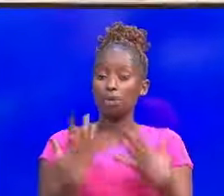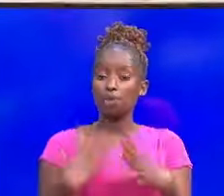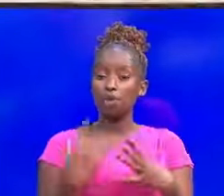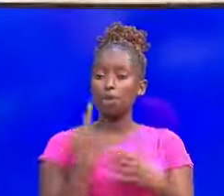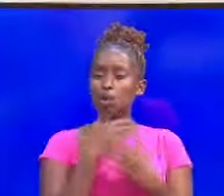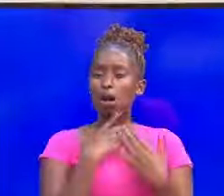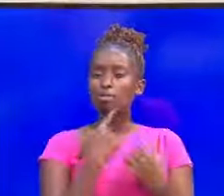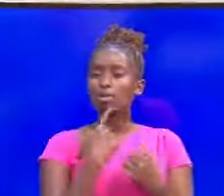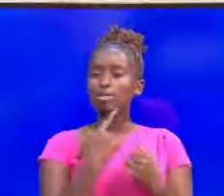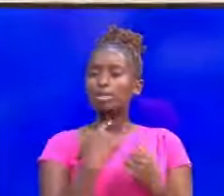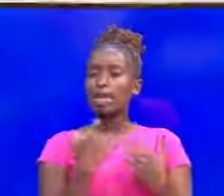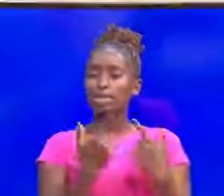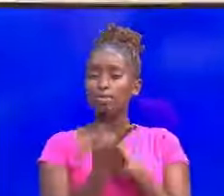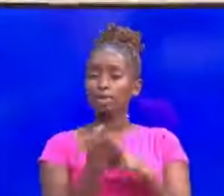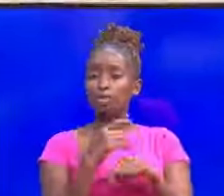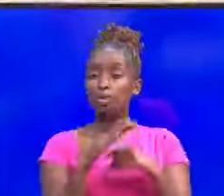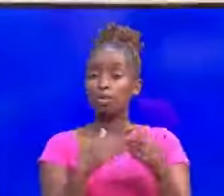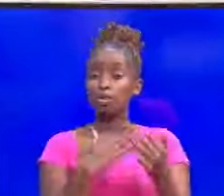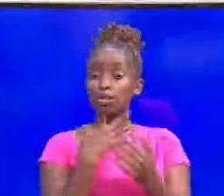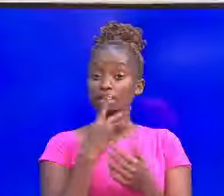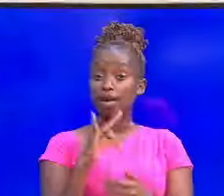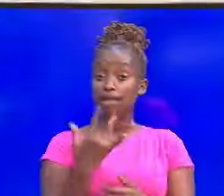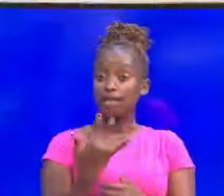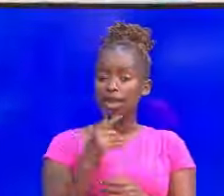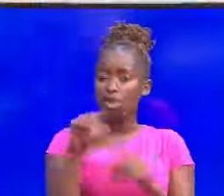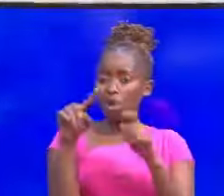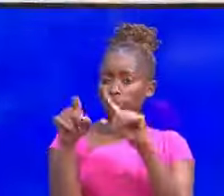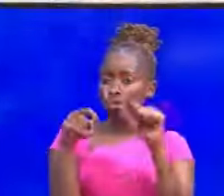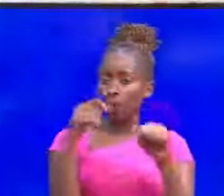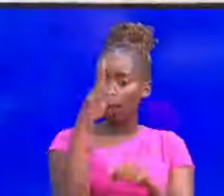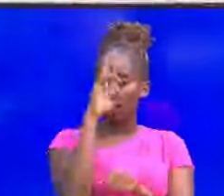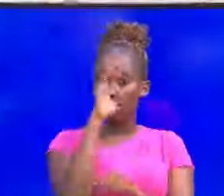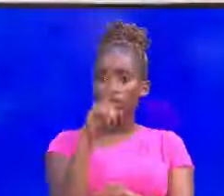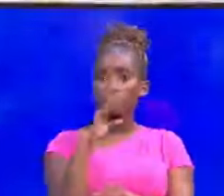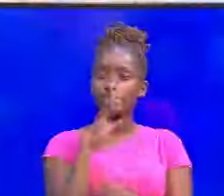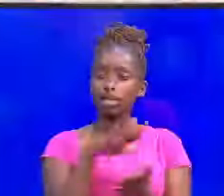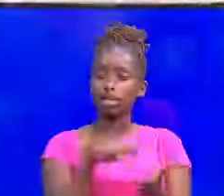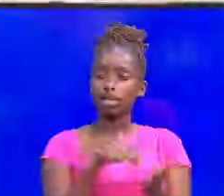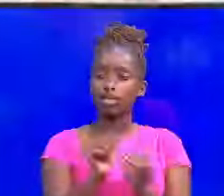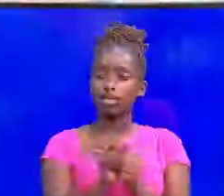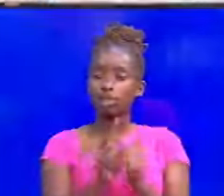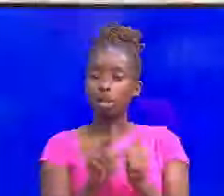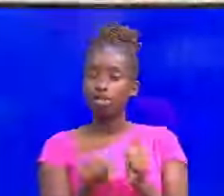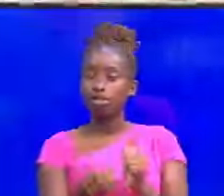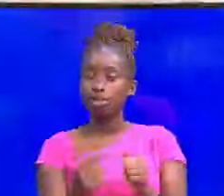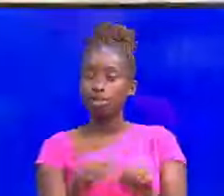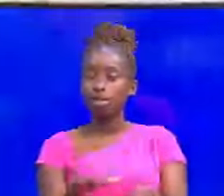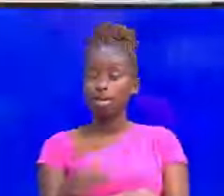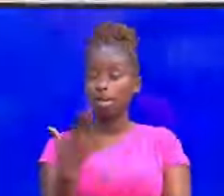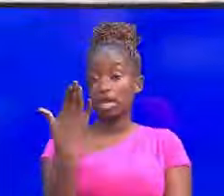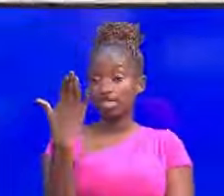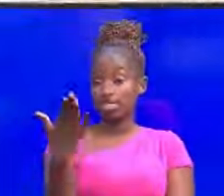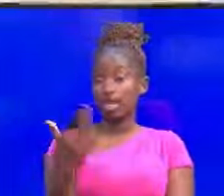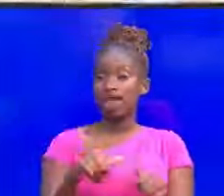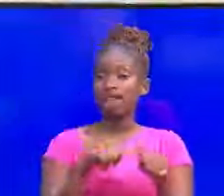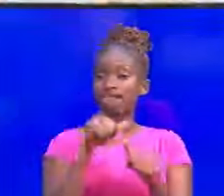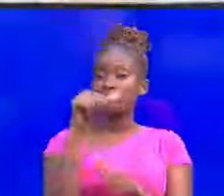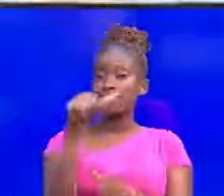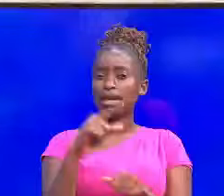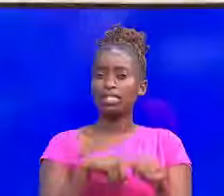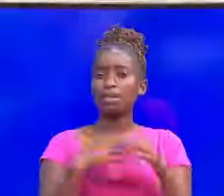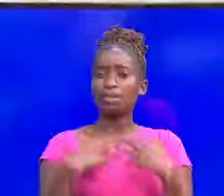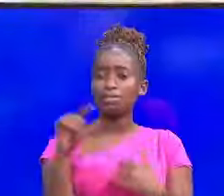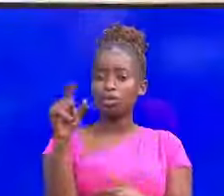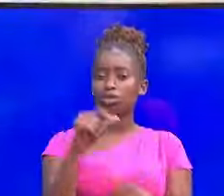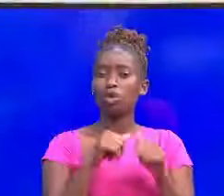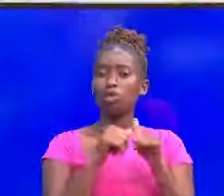leaders are strongly opposed to the deployment, questioning why police should be sent to a country 12,000 miles away as the region continues to be